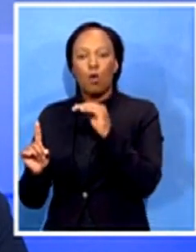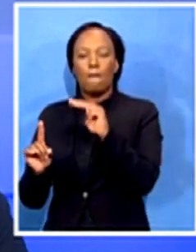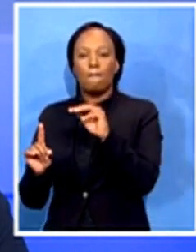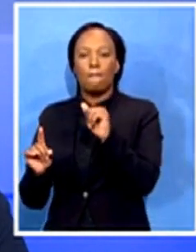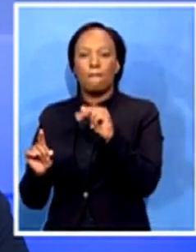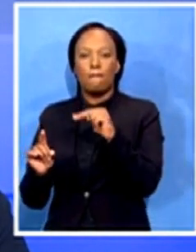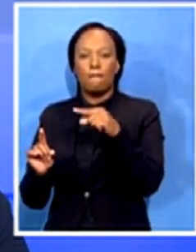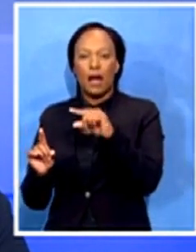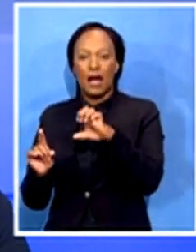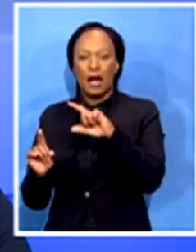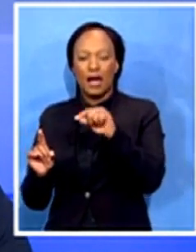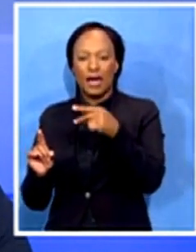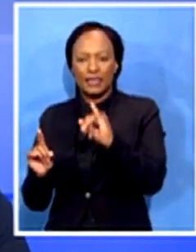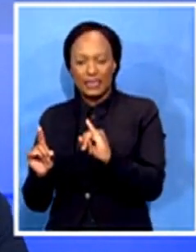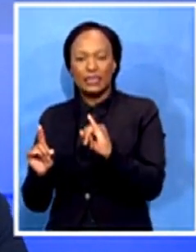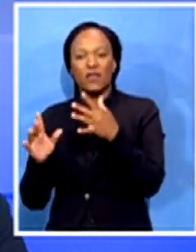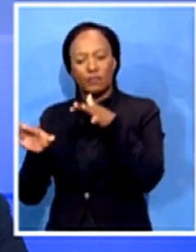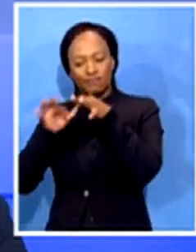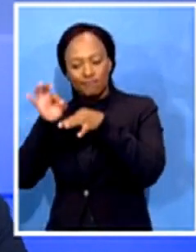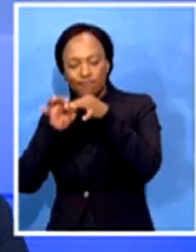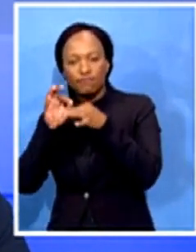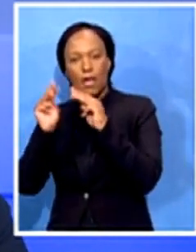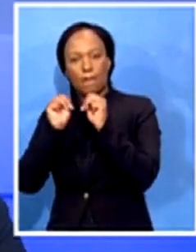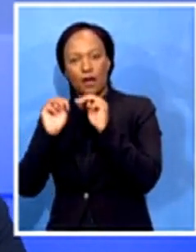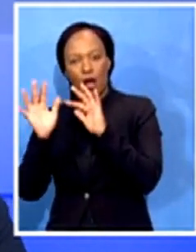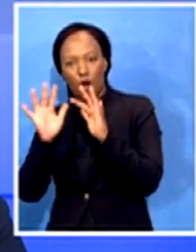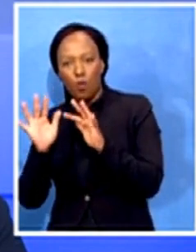of managing how they bring out PPC.